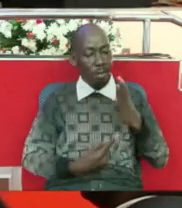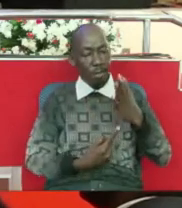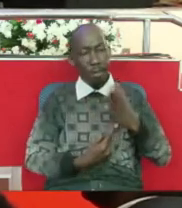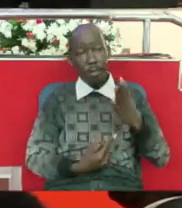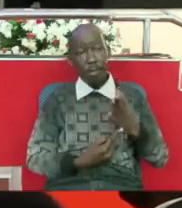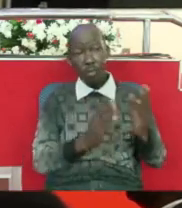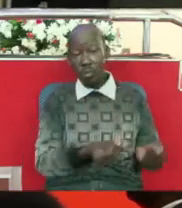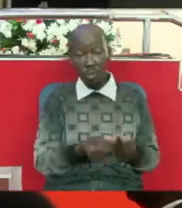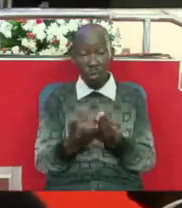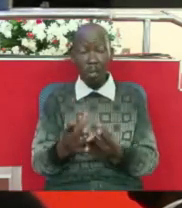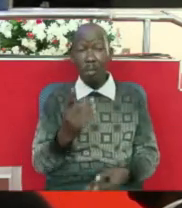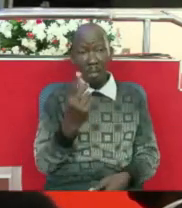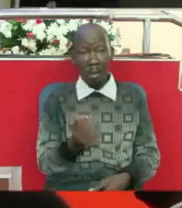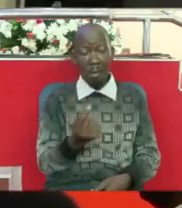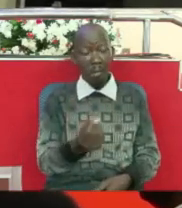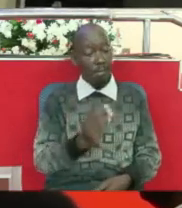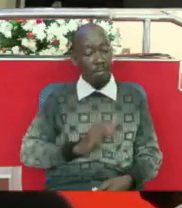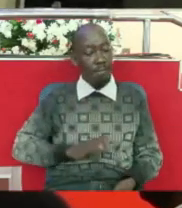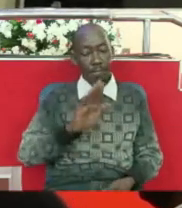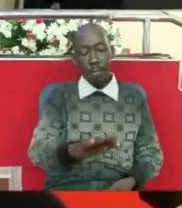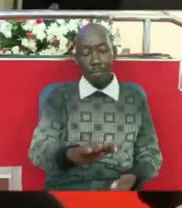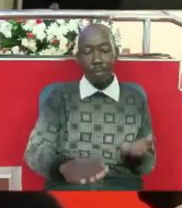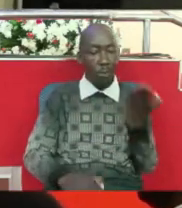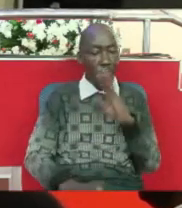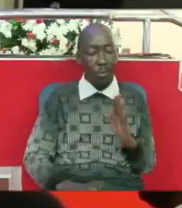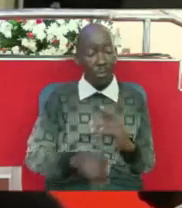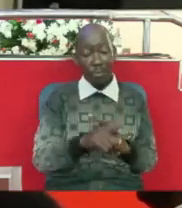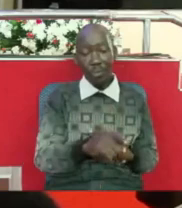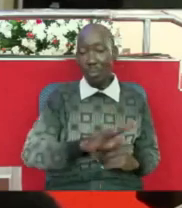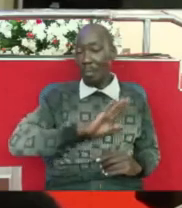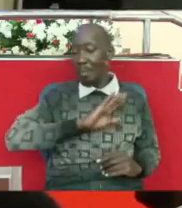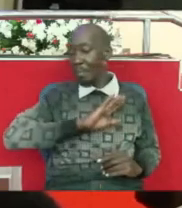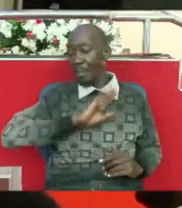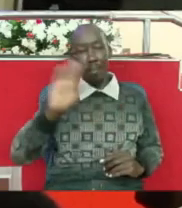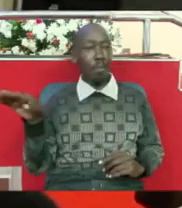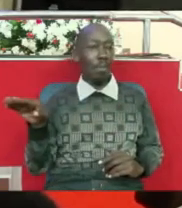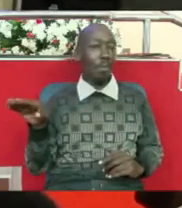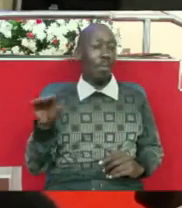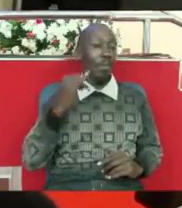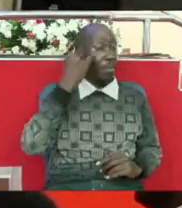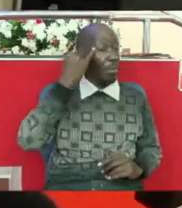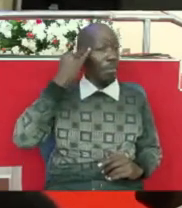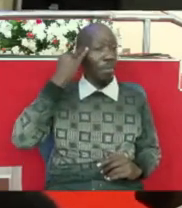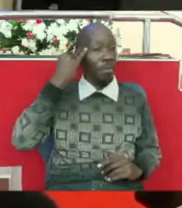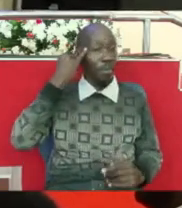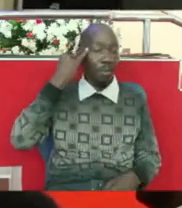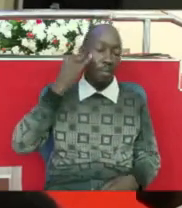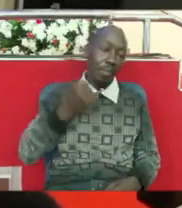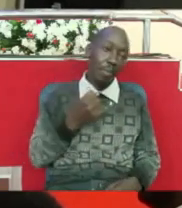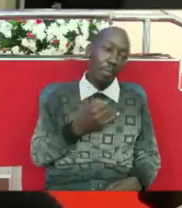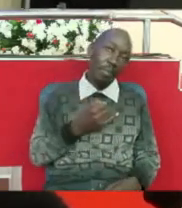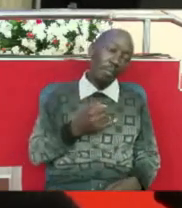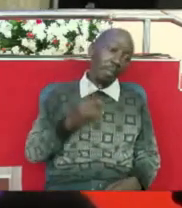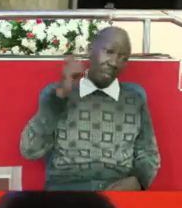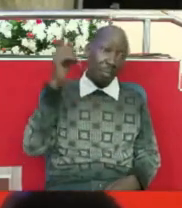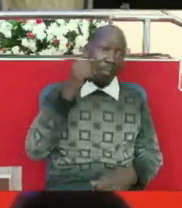them the money anyway. Unawapatia pesa. And they go back to Japan. Wanaenda pale Japani. And